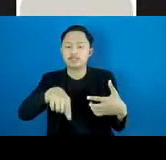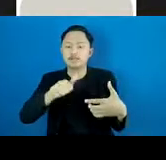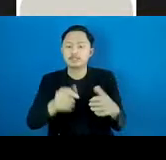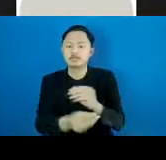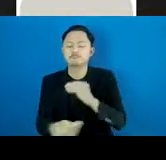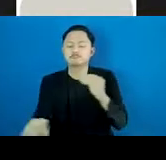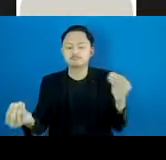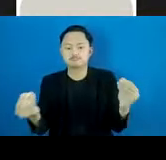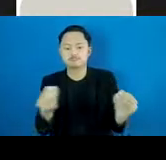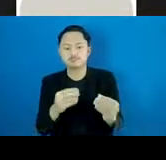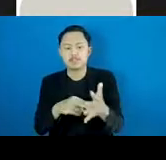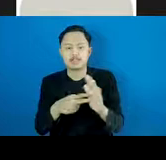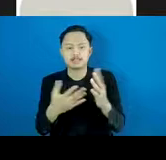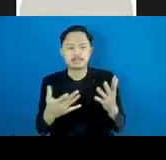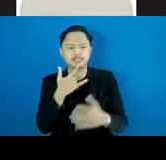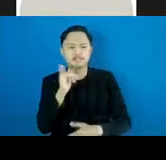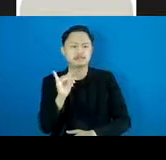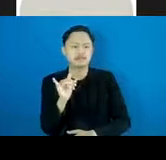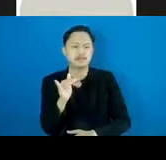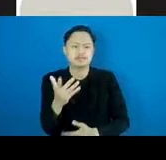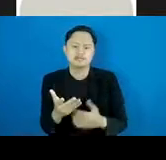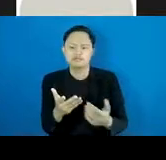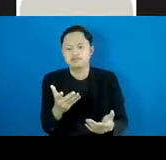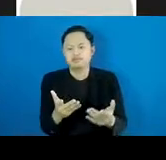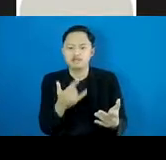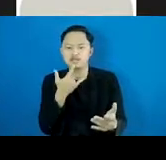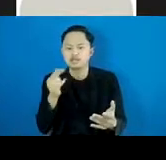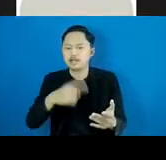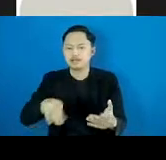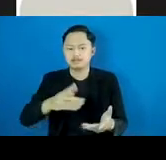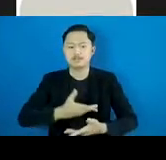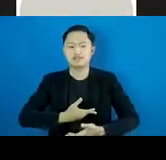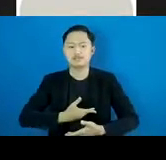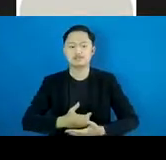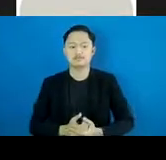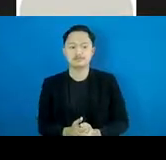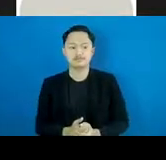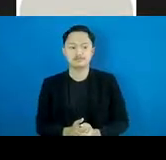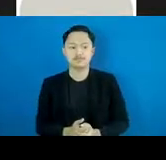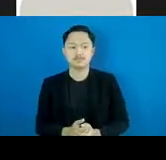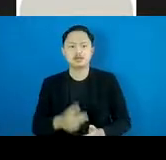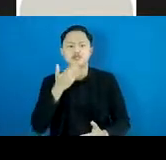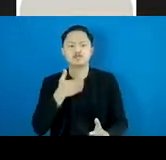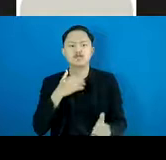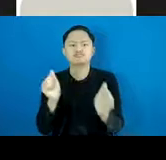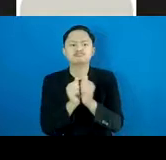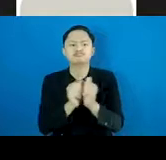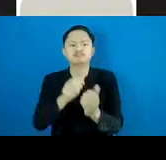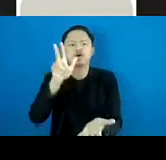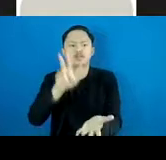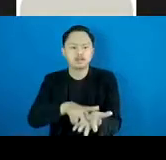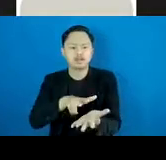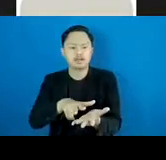and so that the lessor is always assured that the buses will get utilized. The lessor in turn will have a contract with the OEMs and the APMs